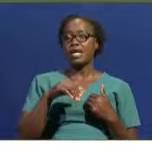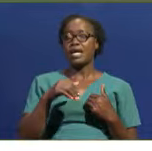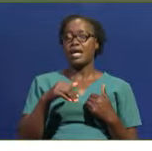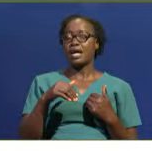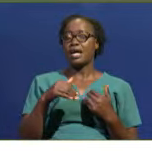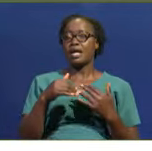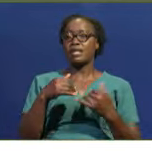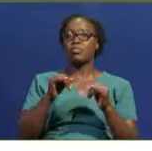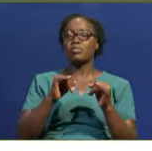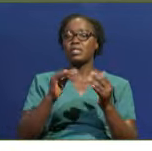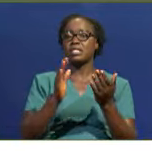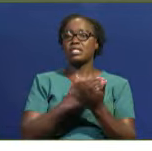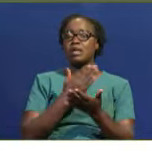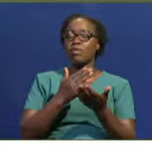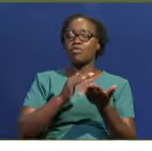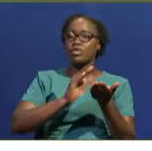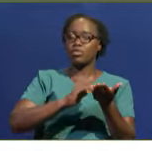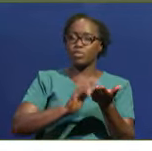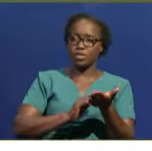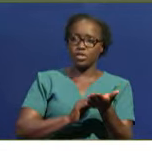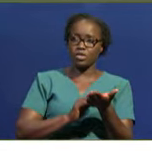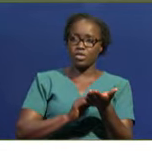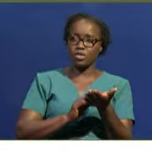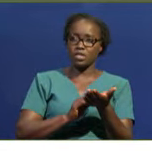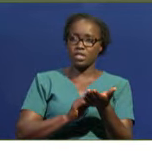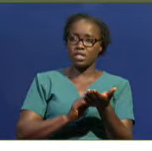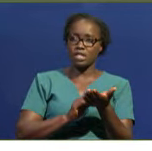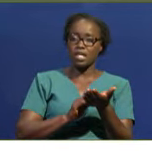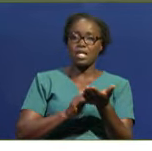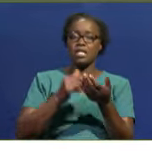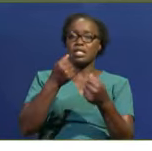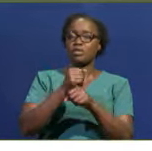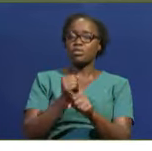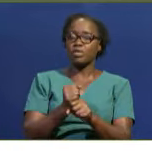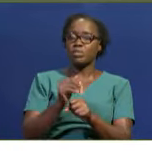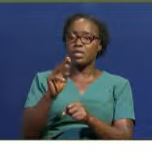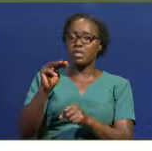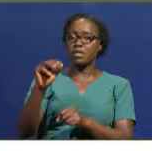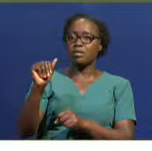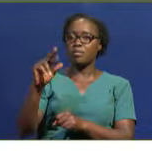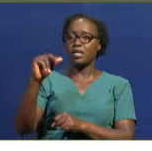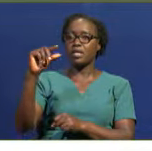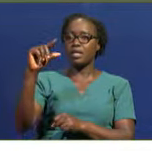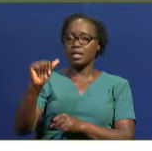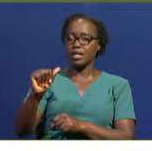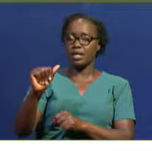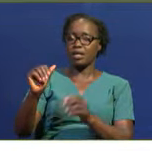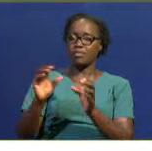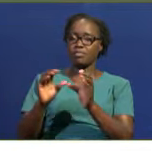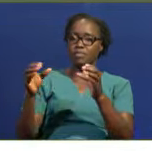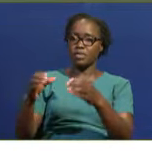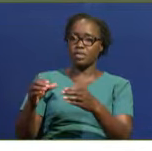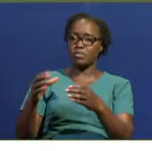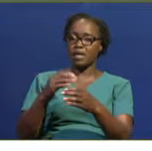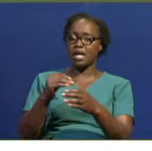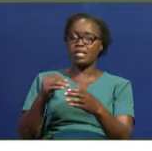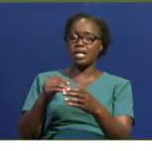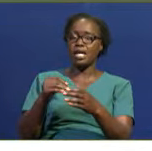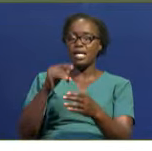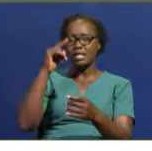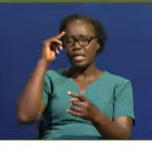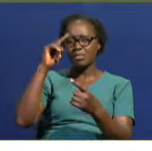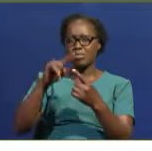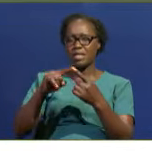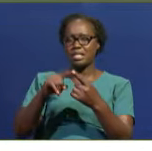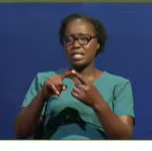undertaken some of the recommendations that were made by the Maraga Task Force, and they will largely be